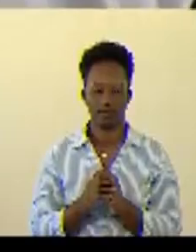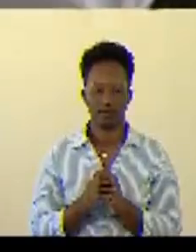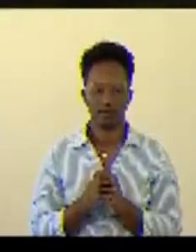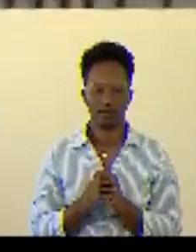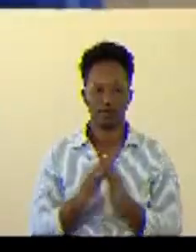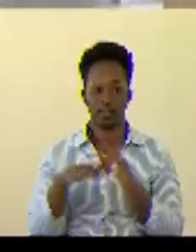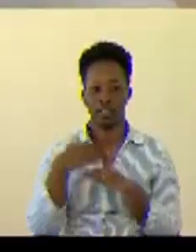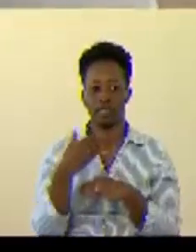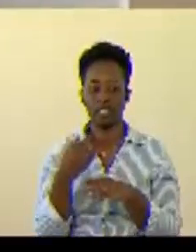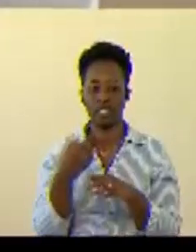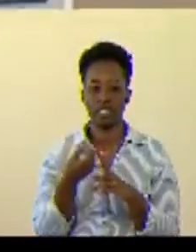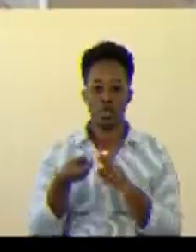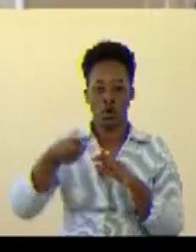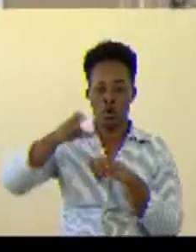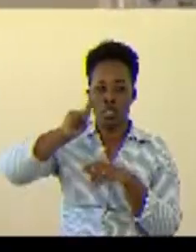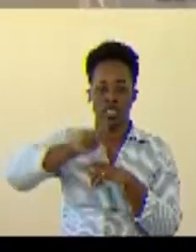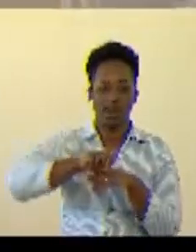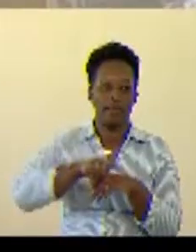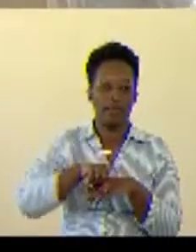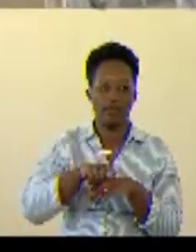Then I have to add bendic solution.